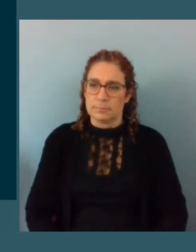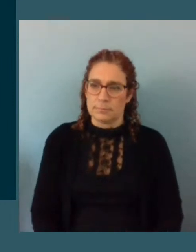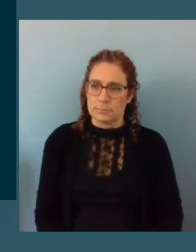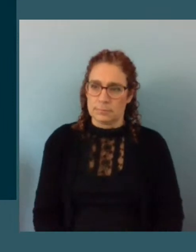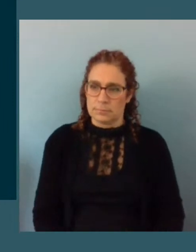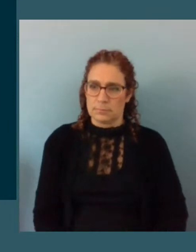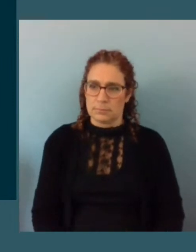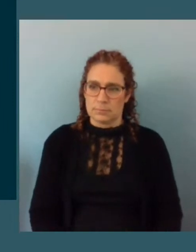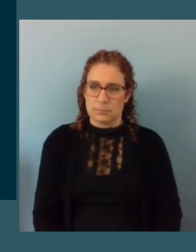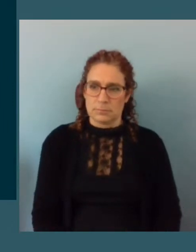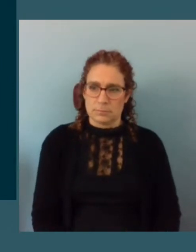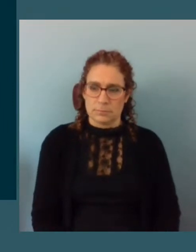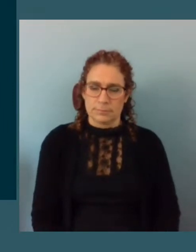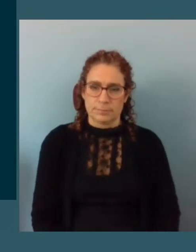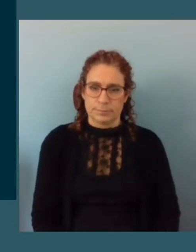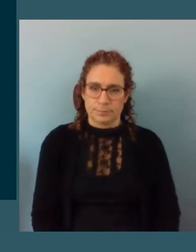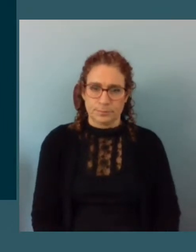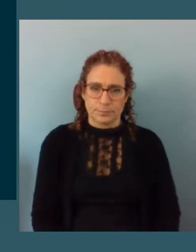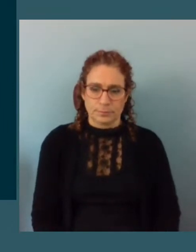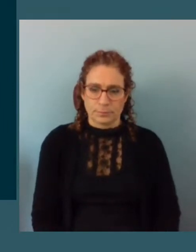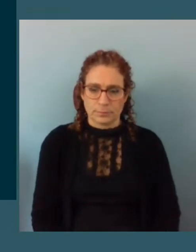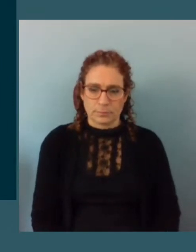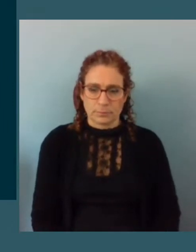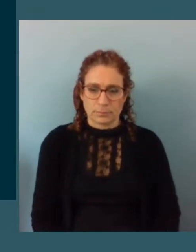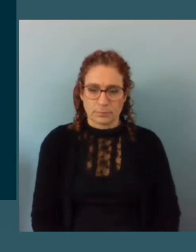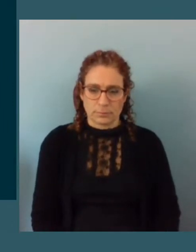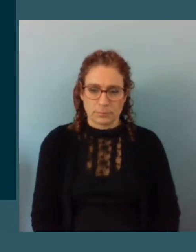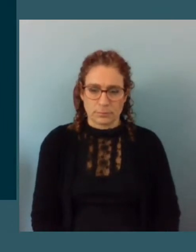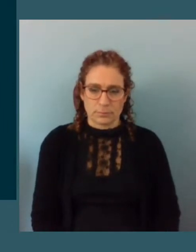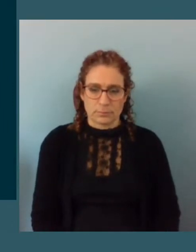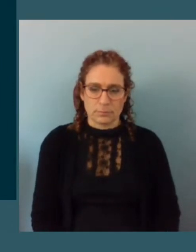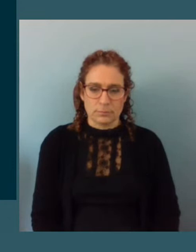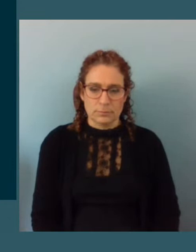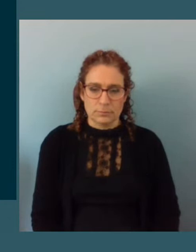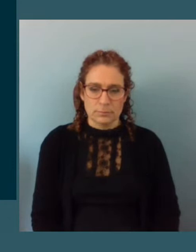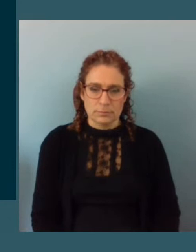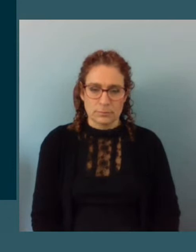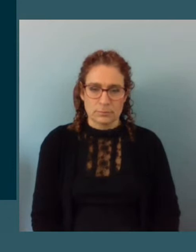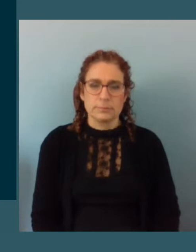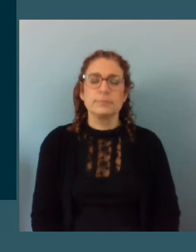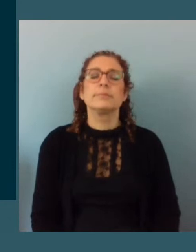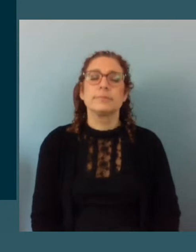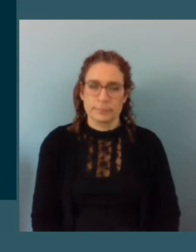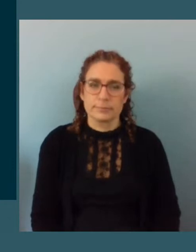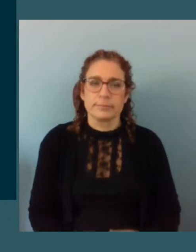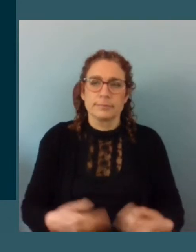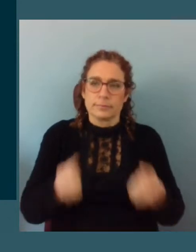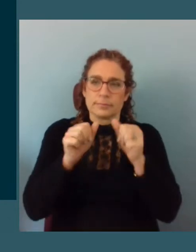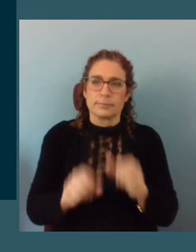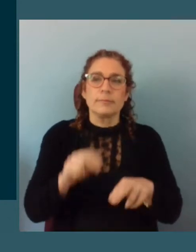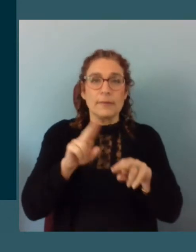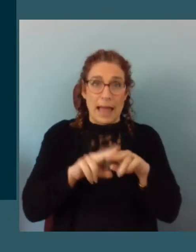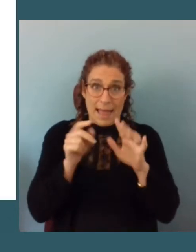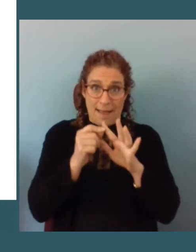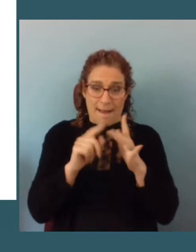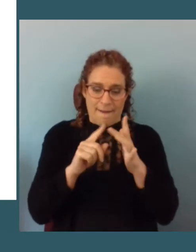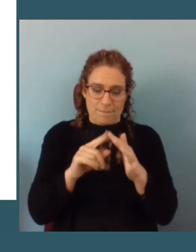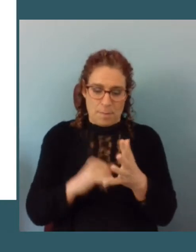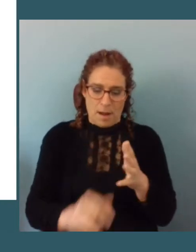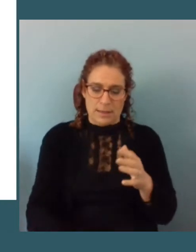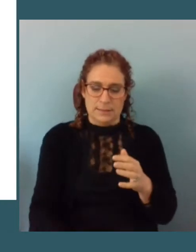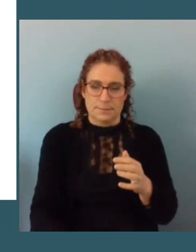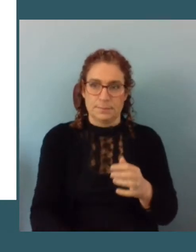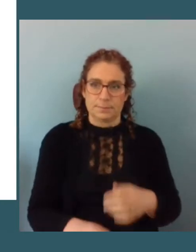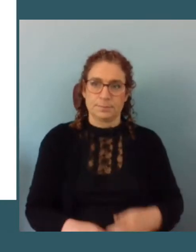Okay, so just moving on to the dietary management of FPIES then. So I really like this quote